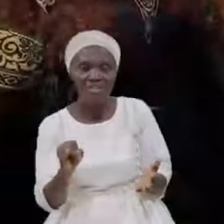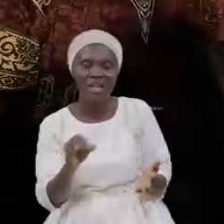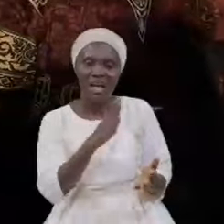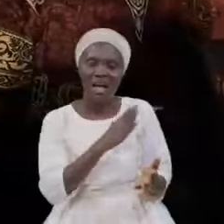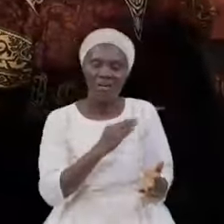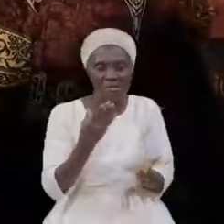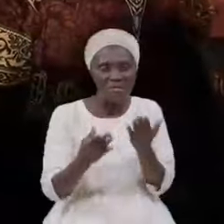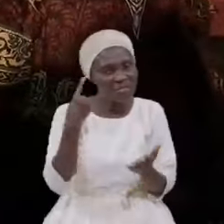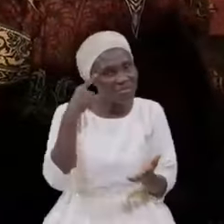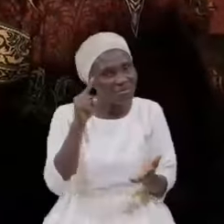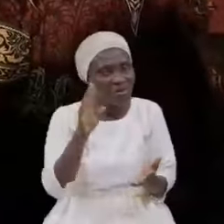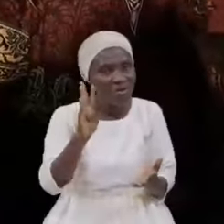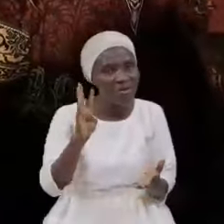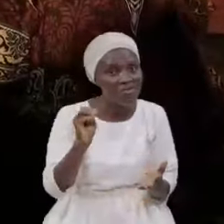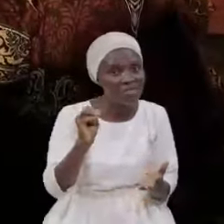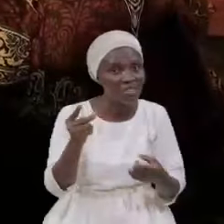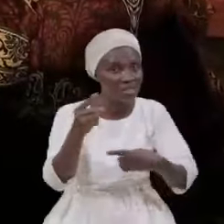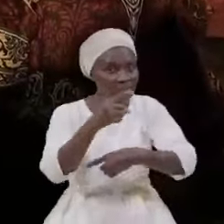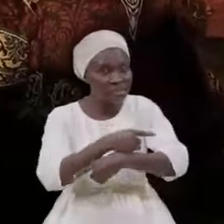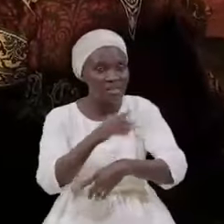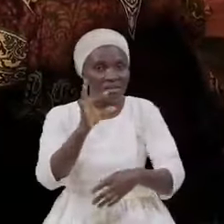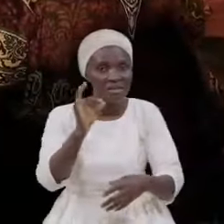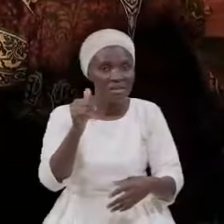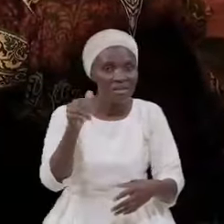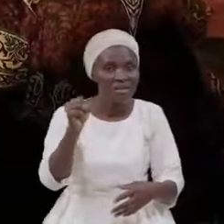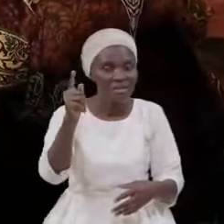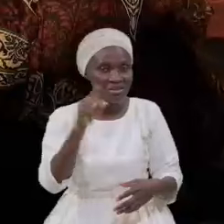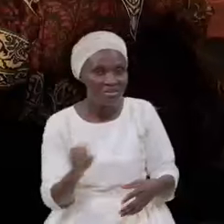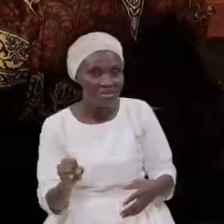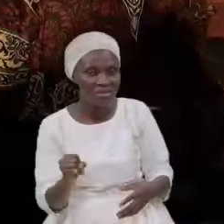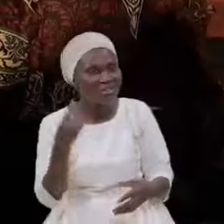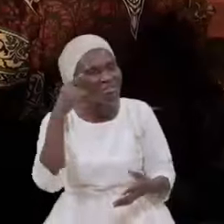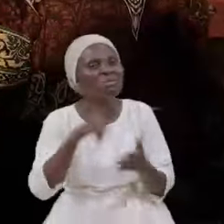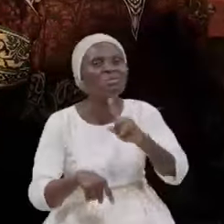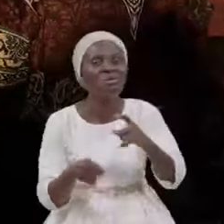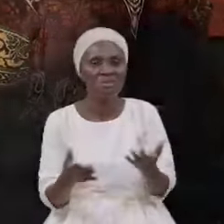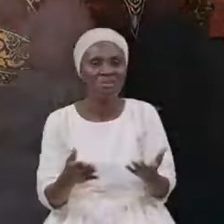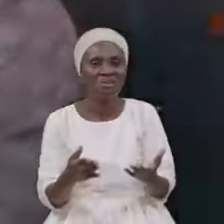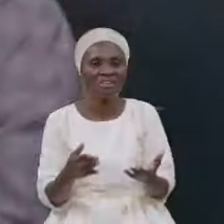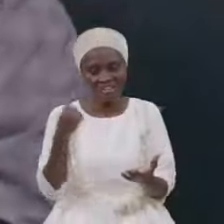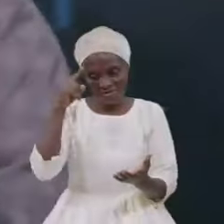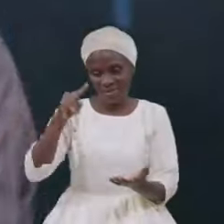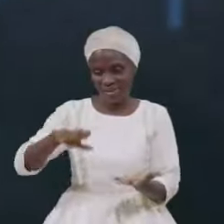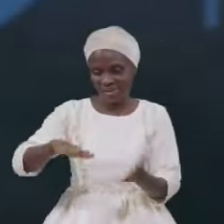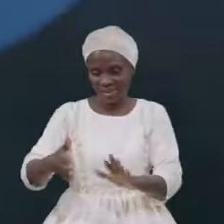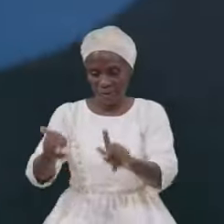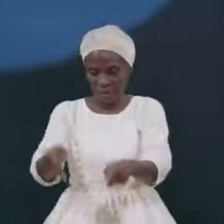for the dead to rise. I want to have power. Somebody came to me some years ago.